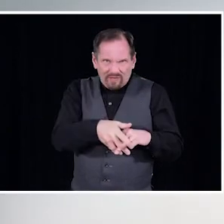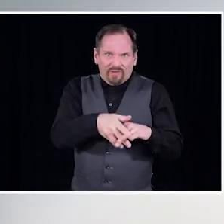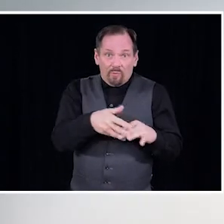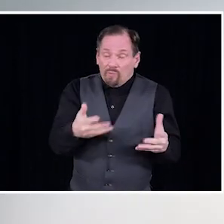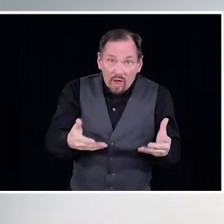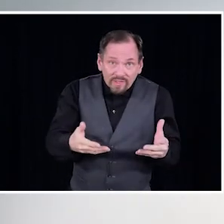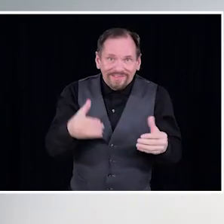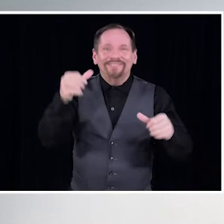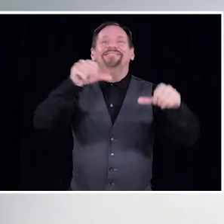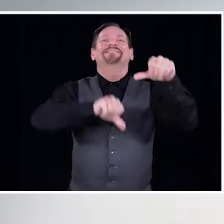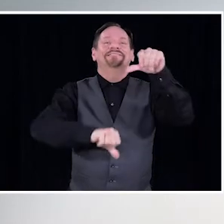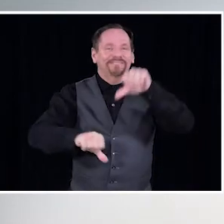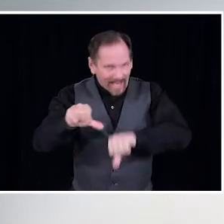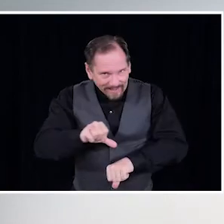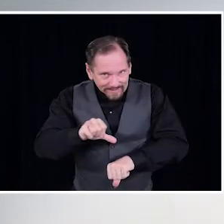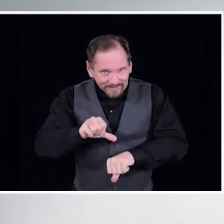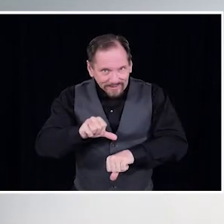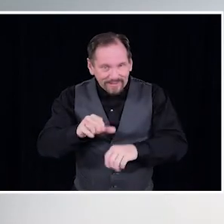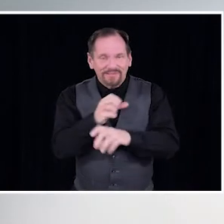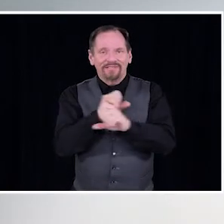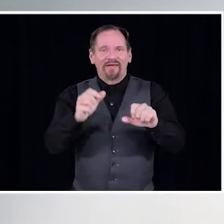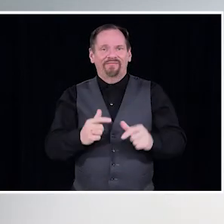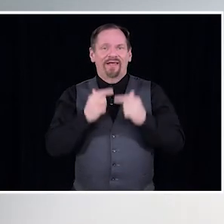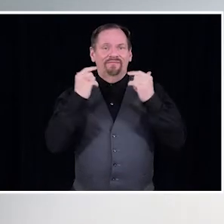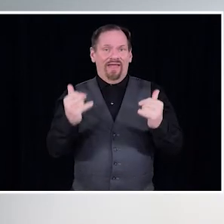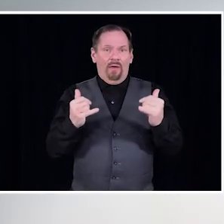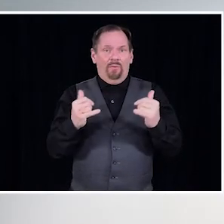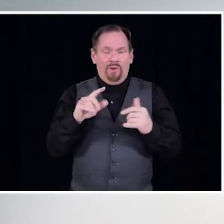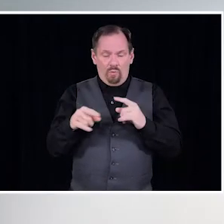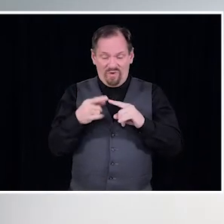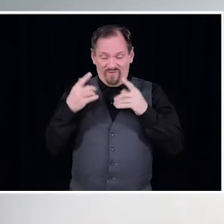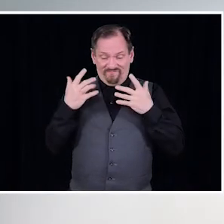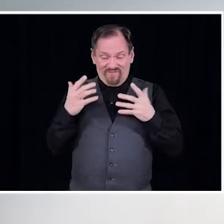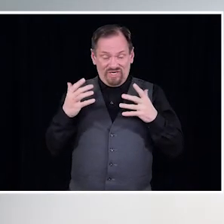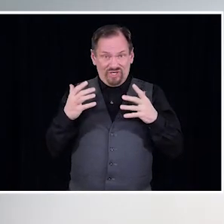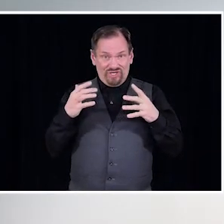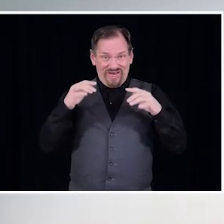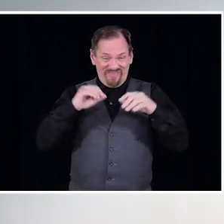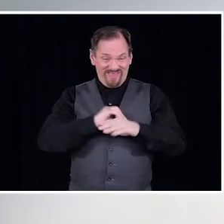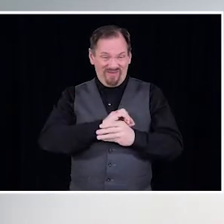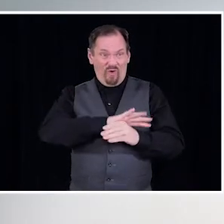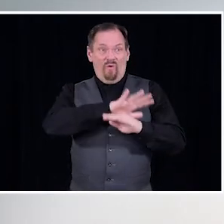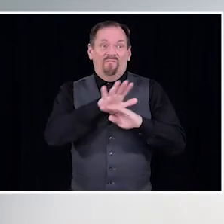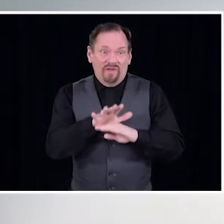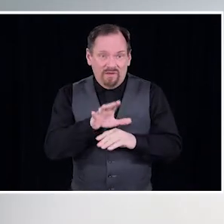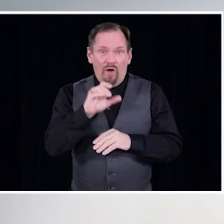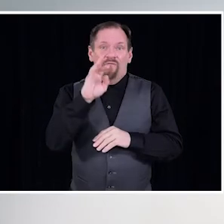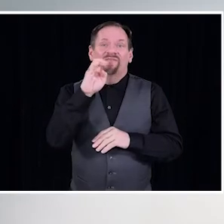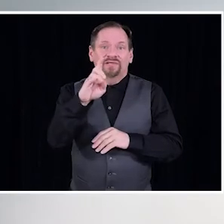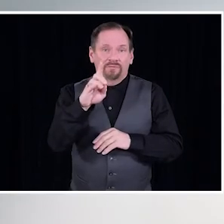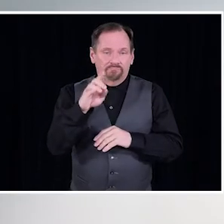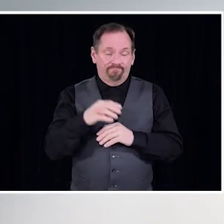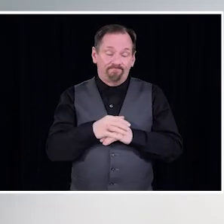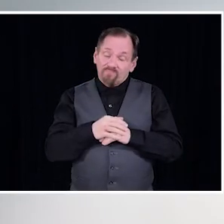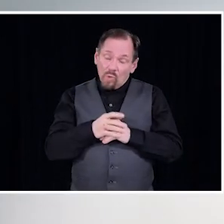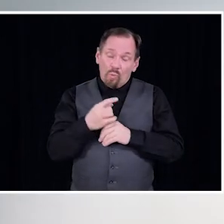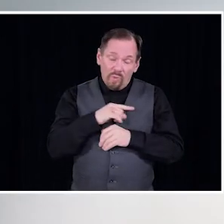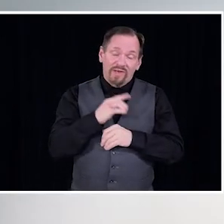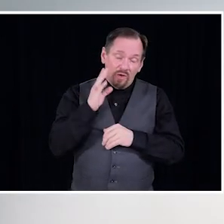will save lives now, and when we come through this pandemic, it'll be critical to ensuring the success of our society for years to